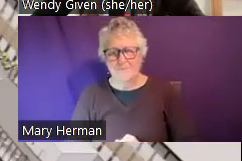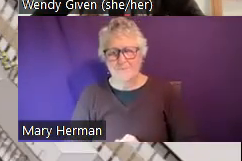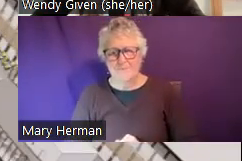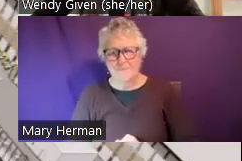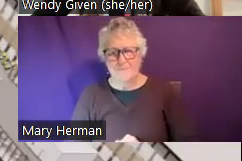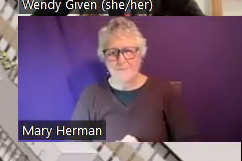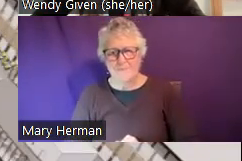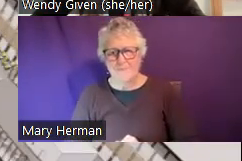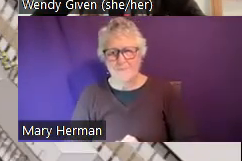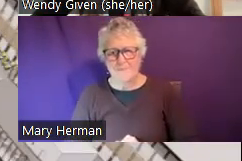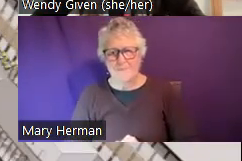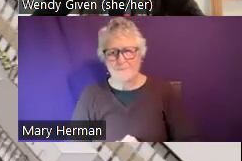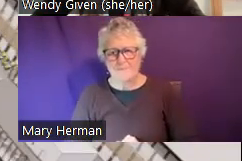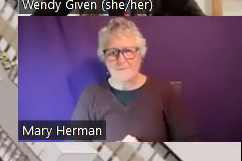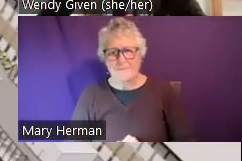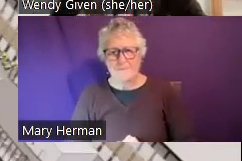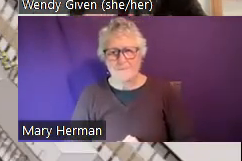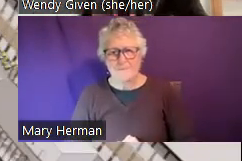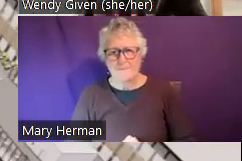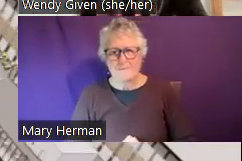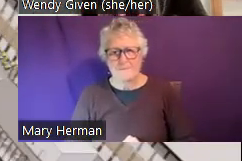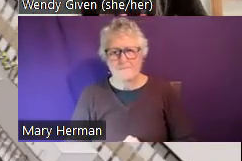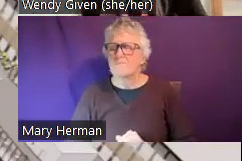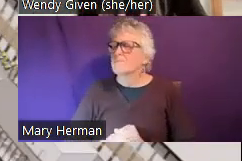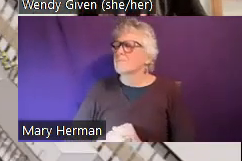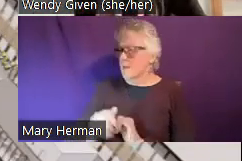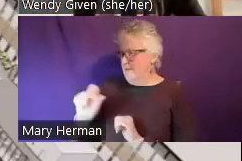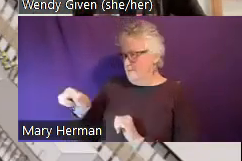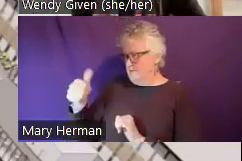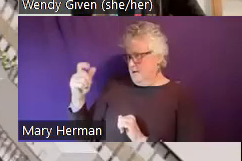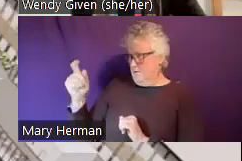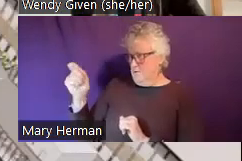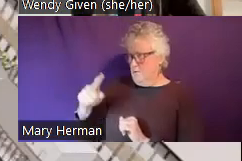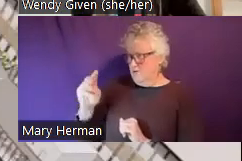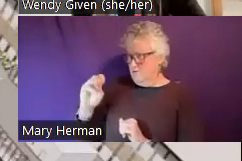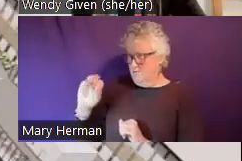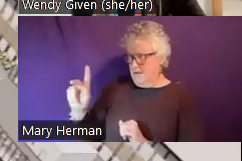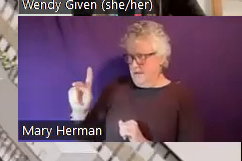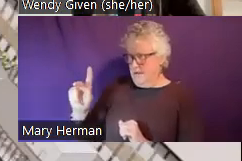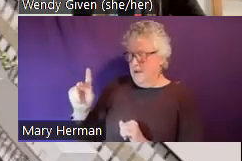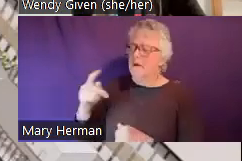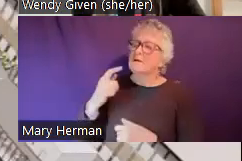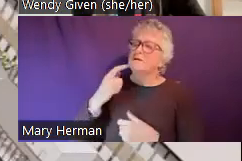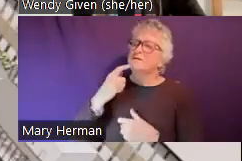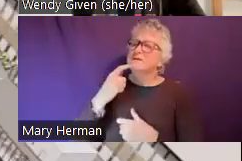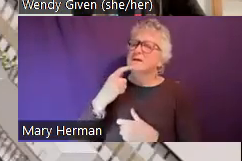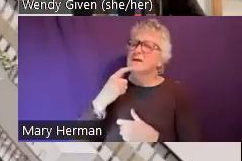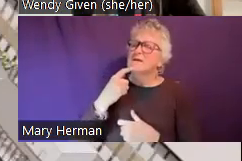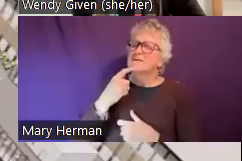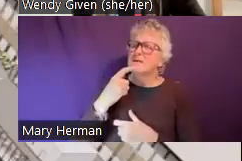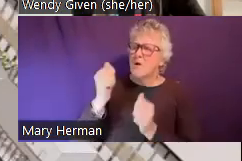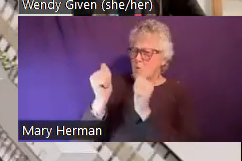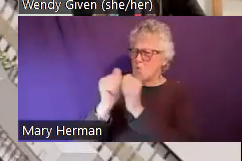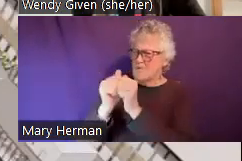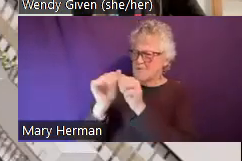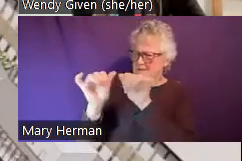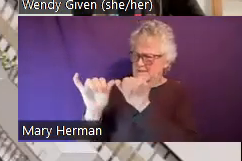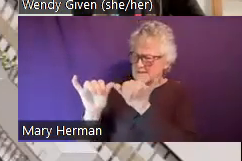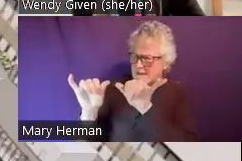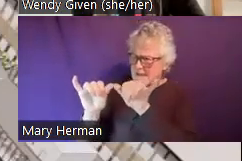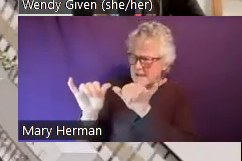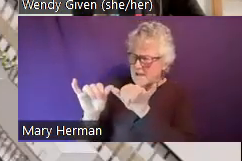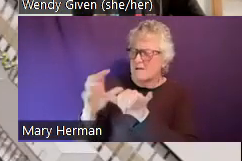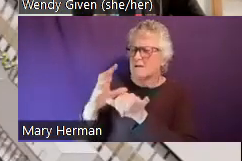Sorry, and there's another question, Mac. It says, given the scale and the fact that the budget includes